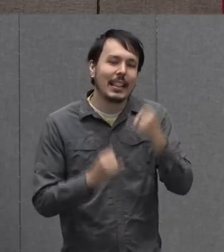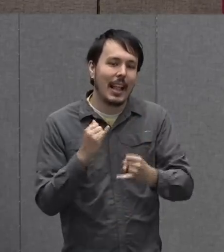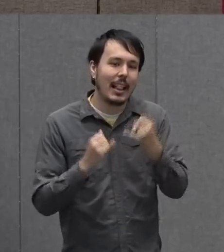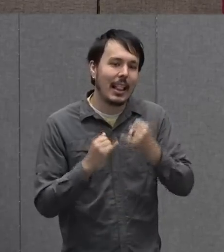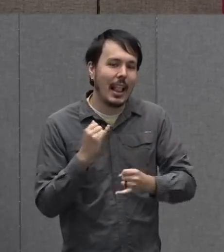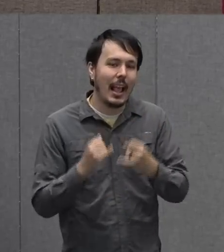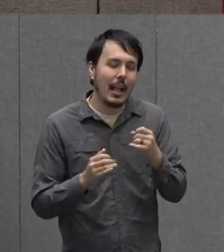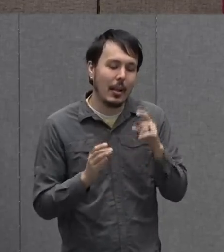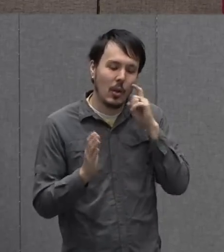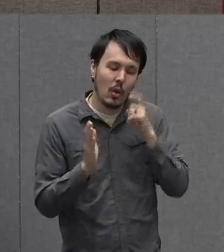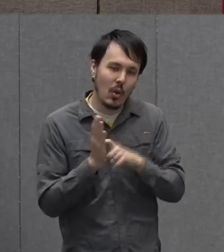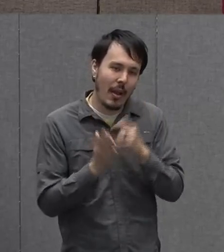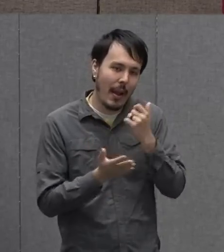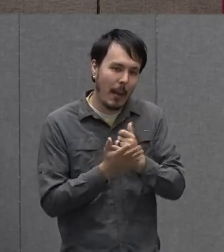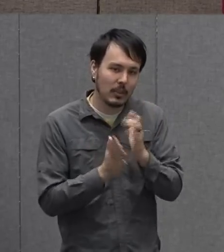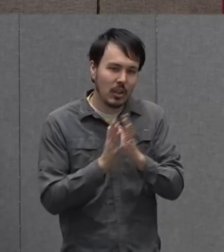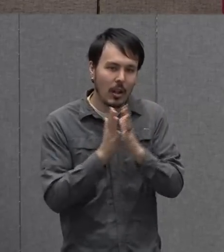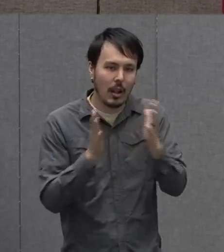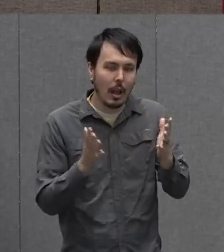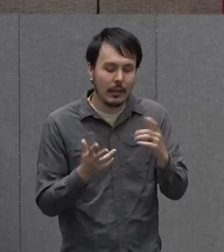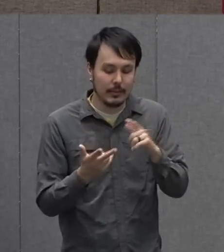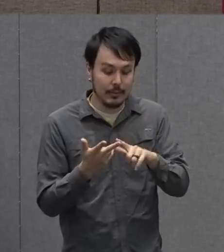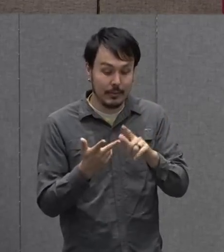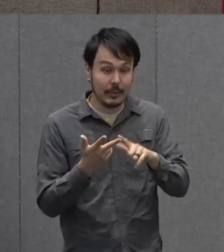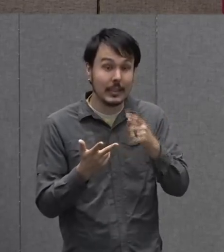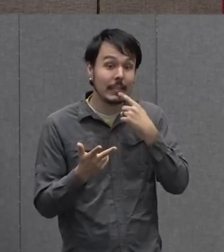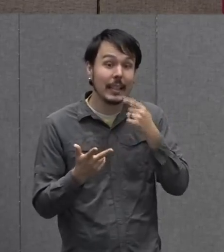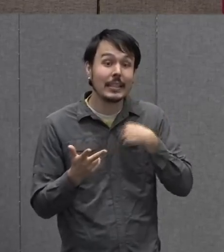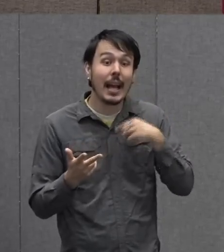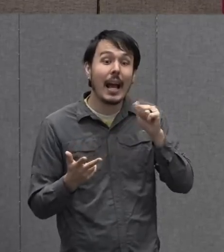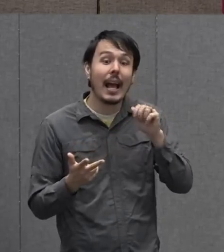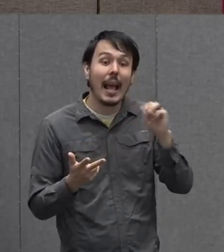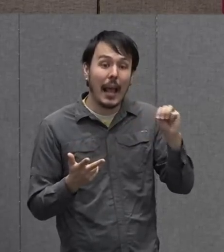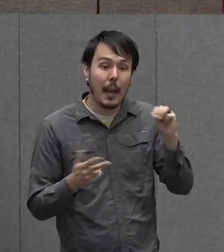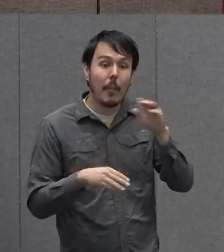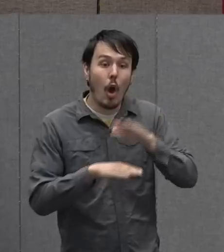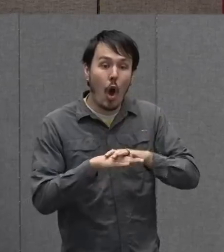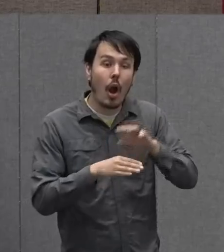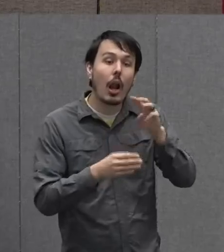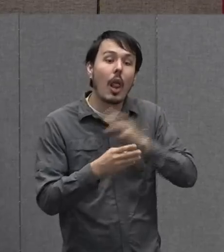point. Says, I am on a weekend.